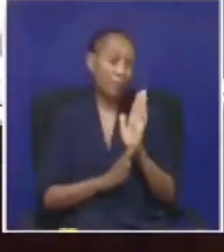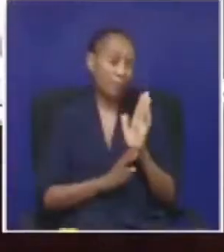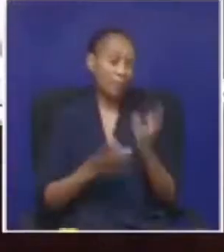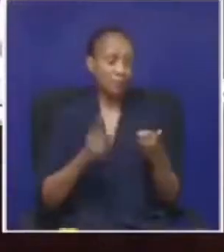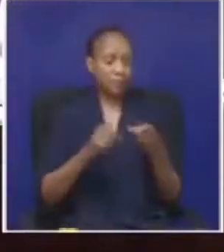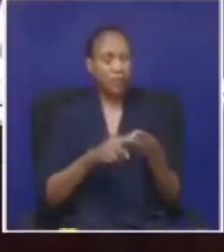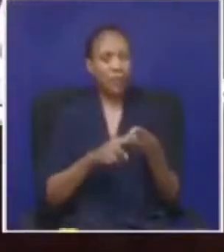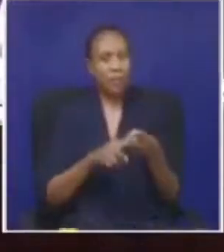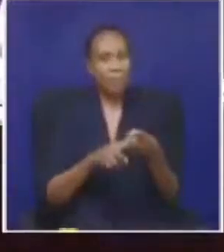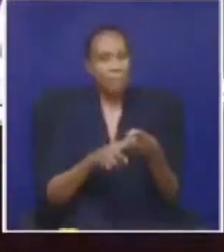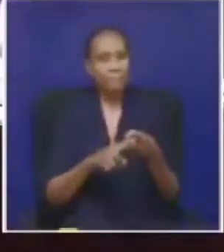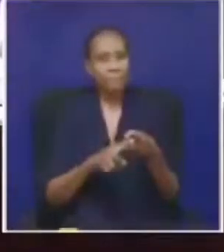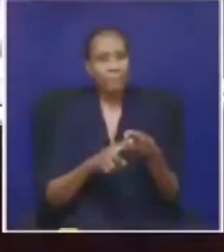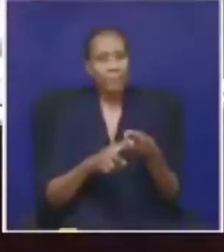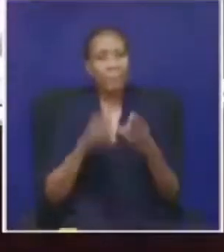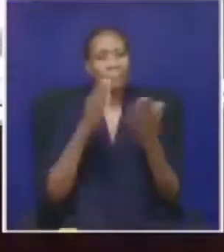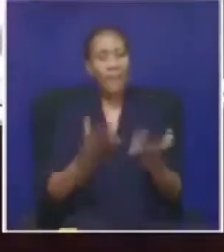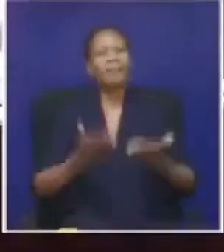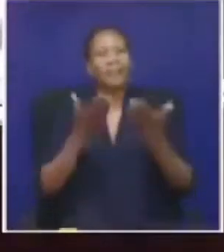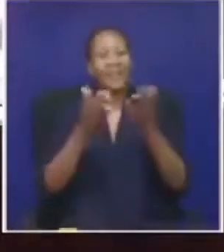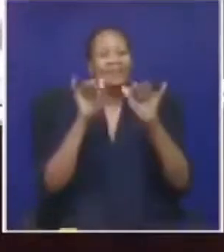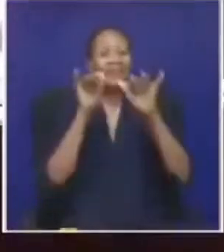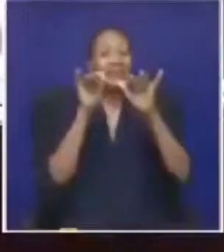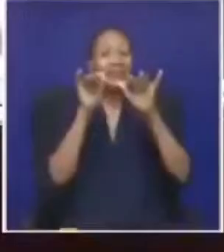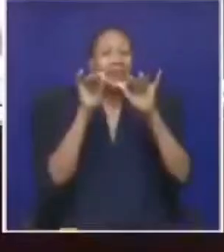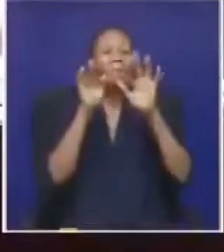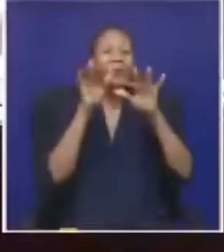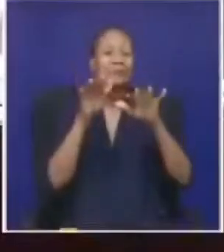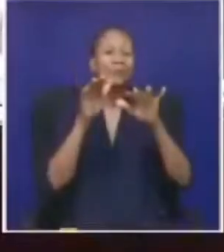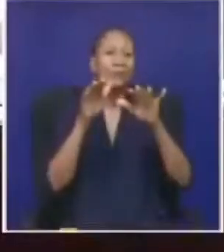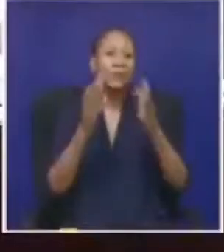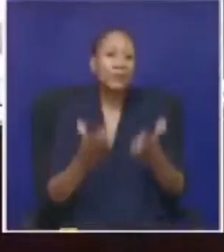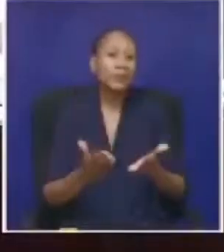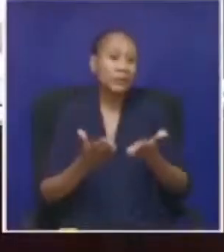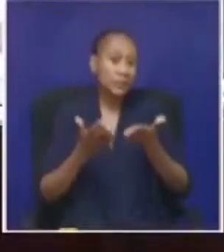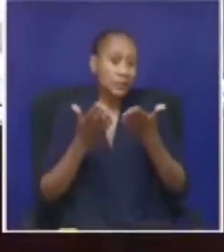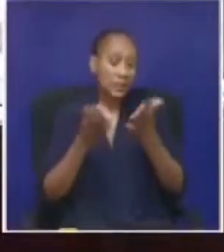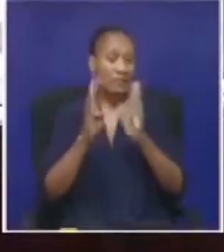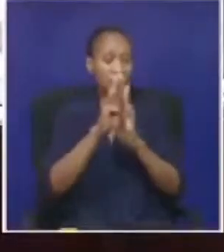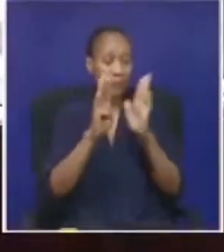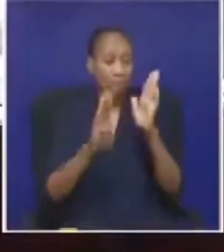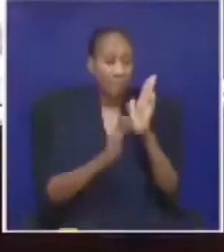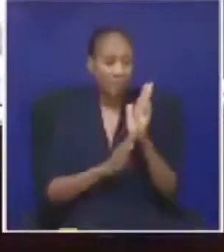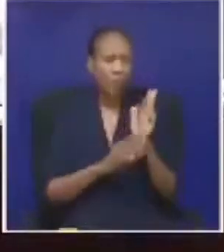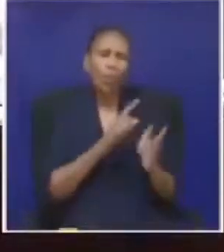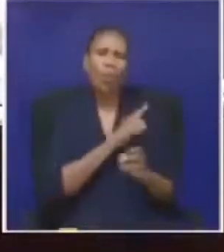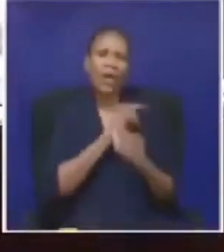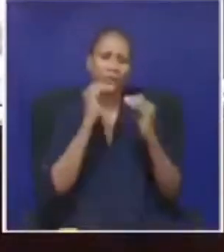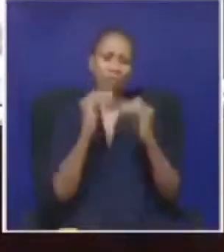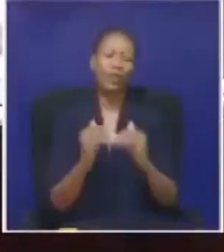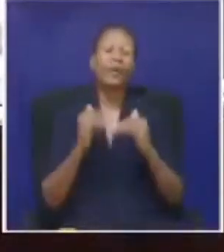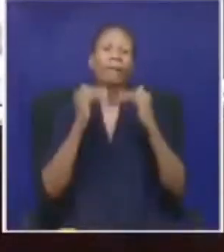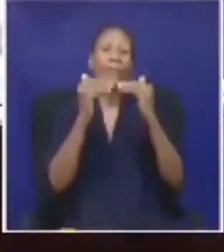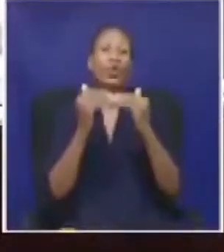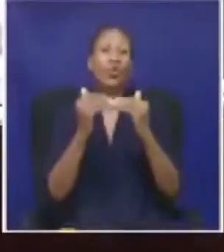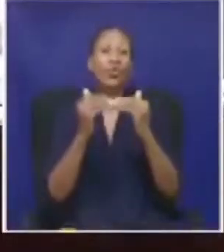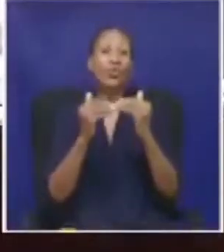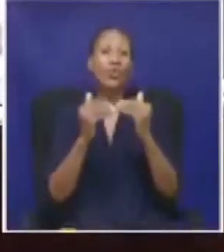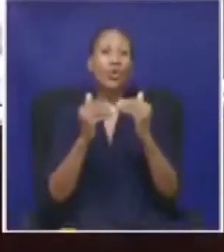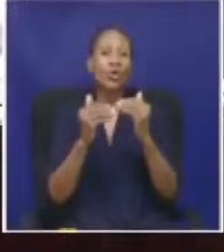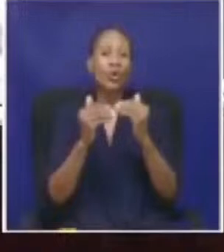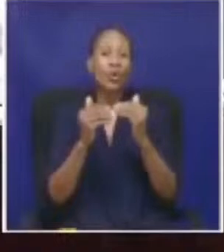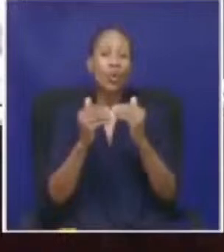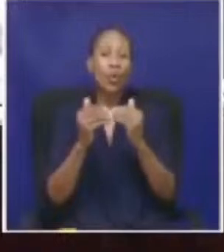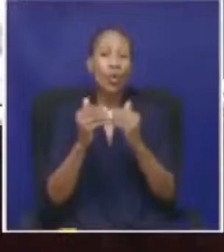Service Amendment Bill to improve state capacity and professionalize the